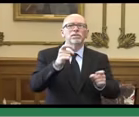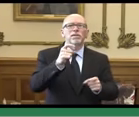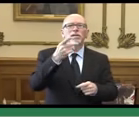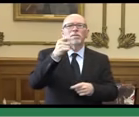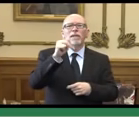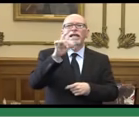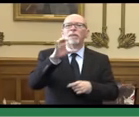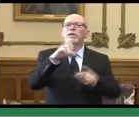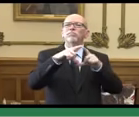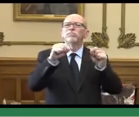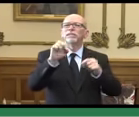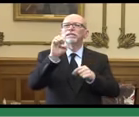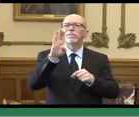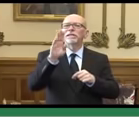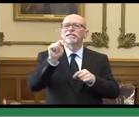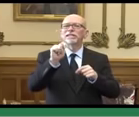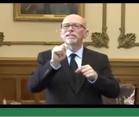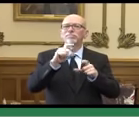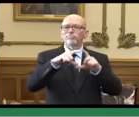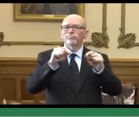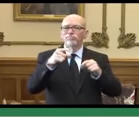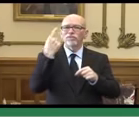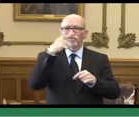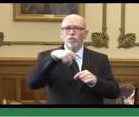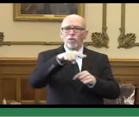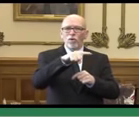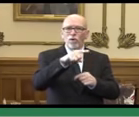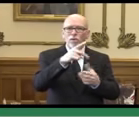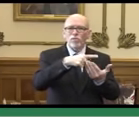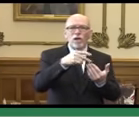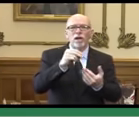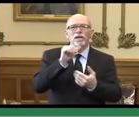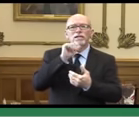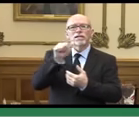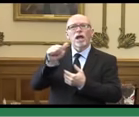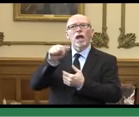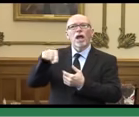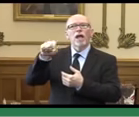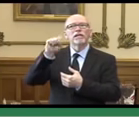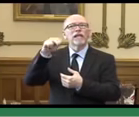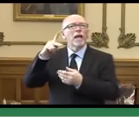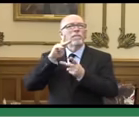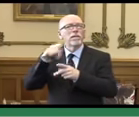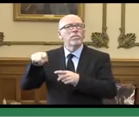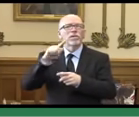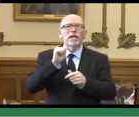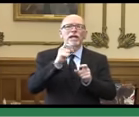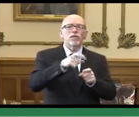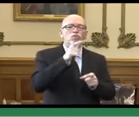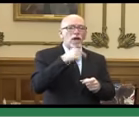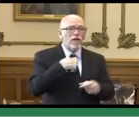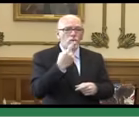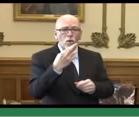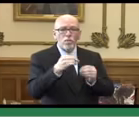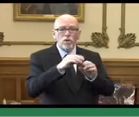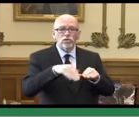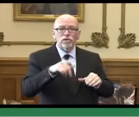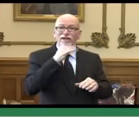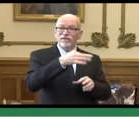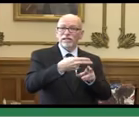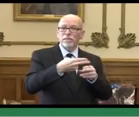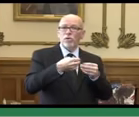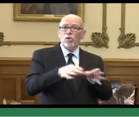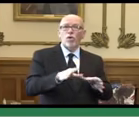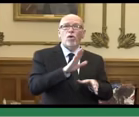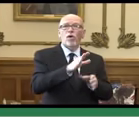EBT benefits to Supplemental Nutrition Assistance Program and non-SNAP households with one or more children who have temporarily lost access